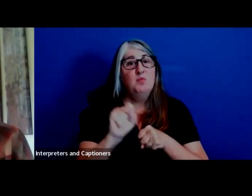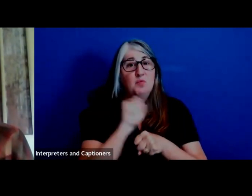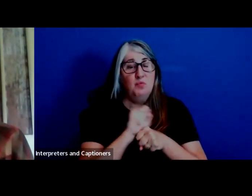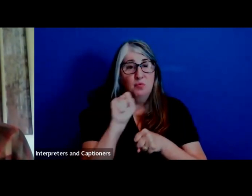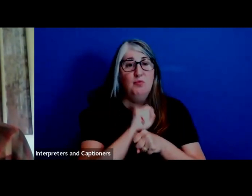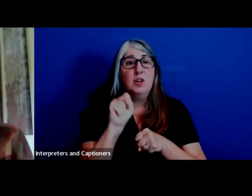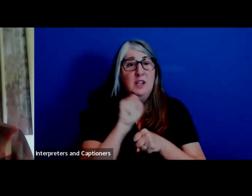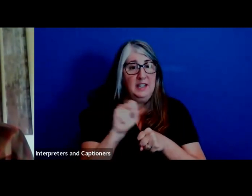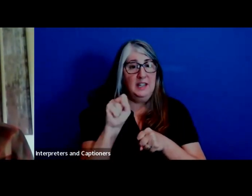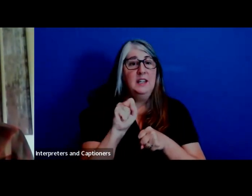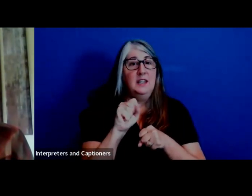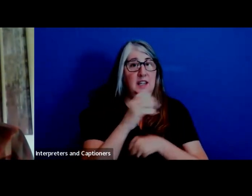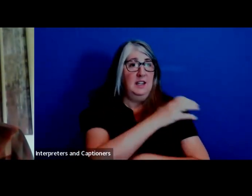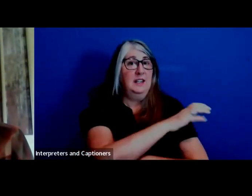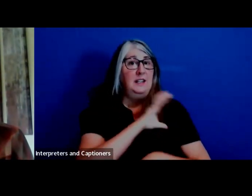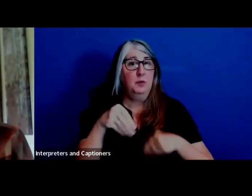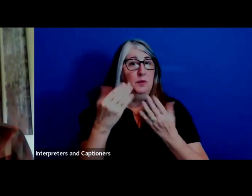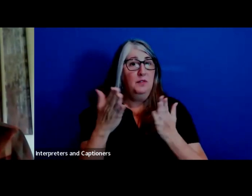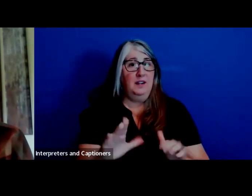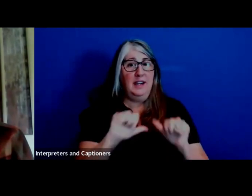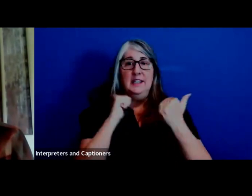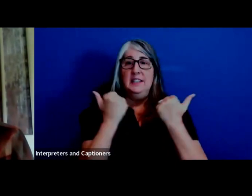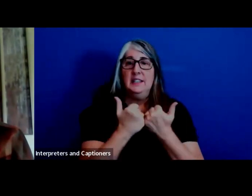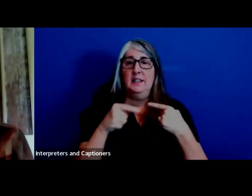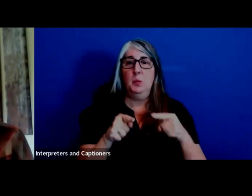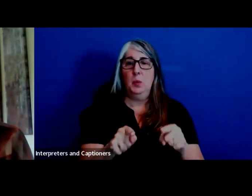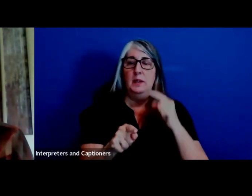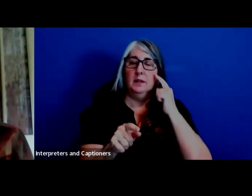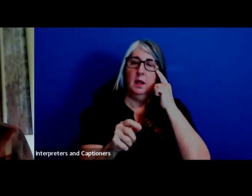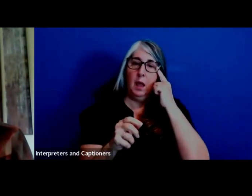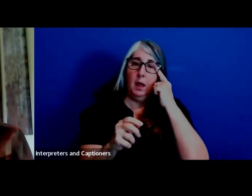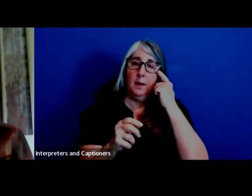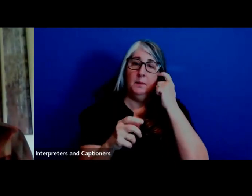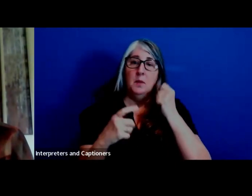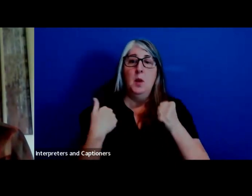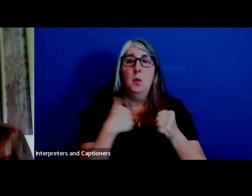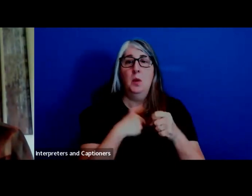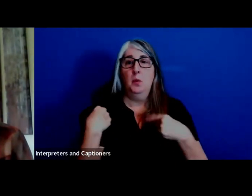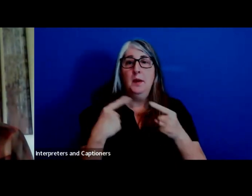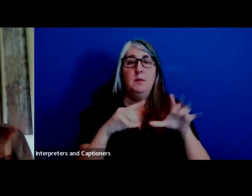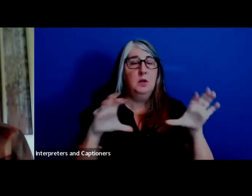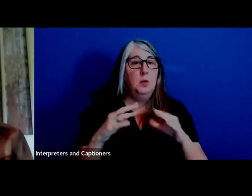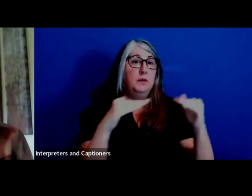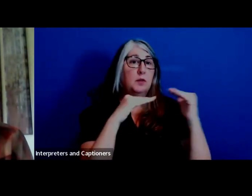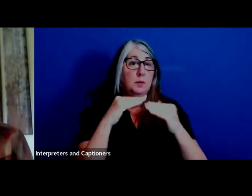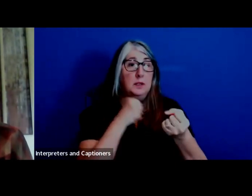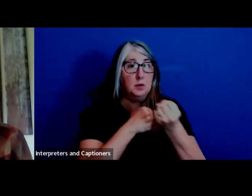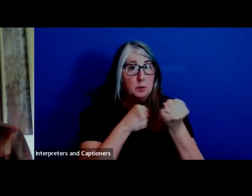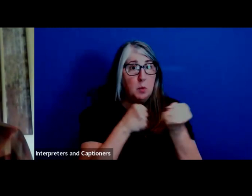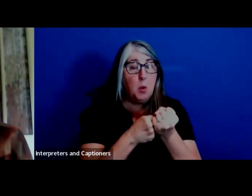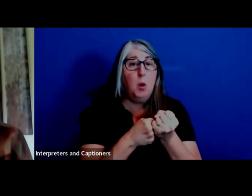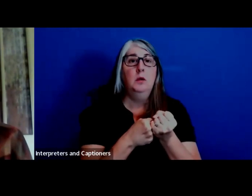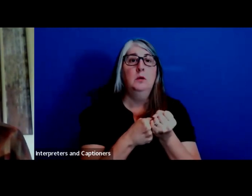in a clinical provider agency at times when what we were doing in peer support was really